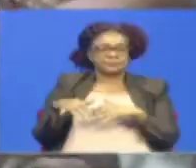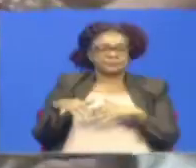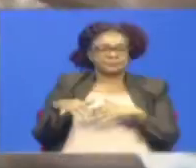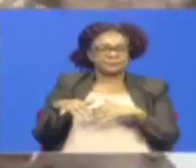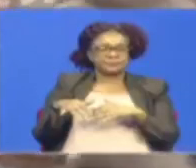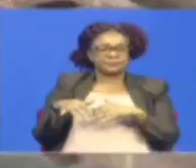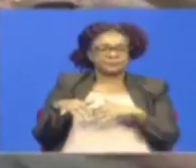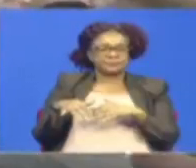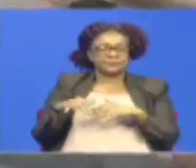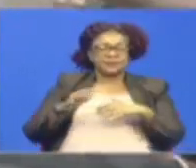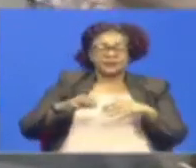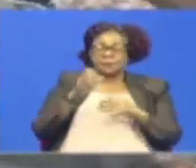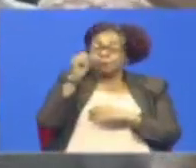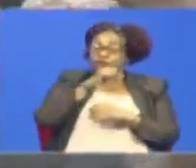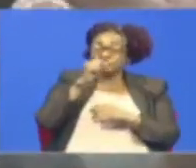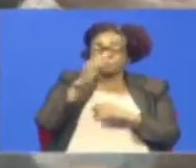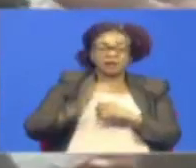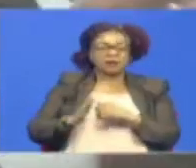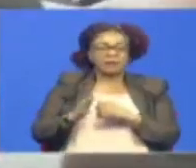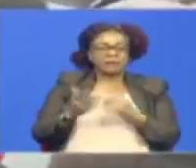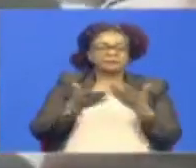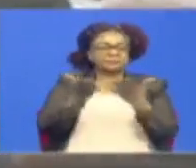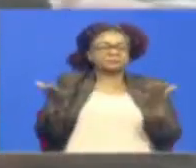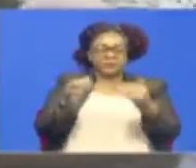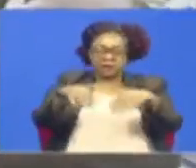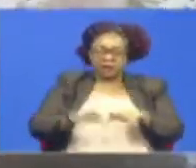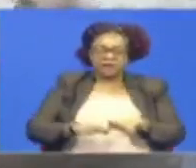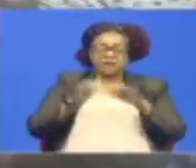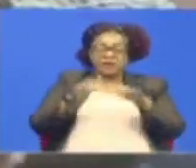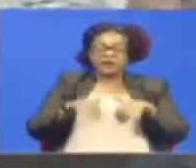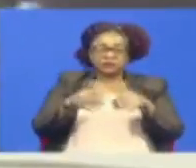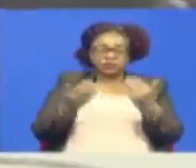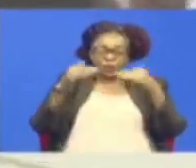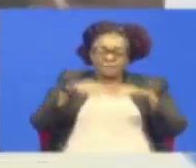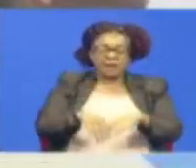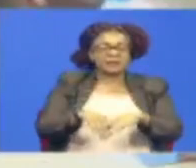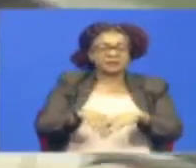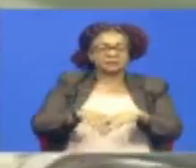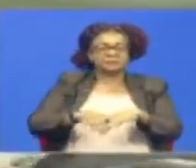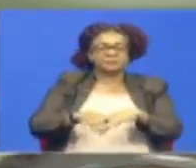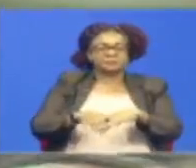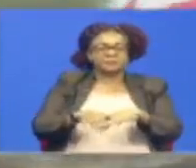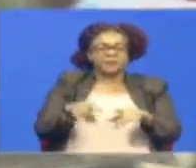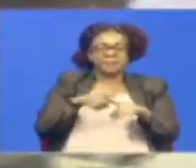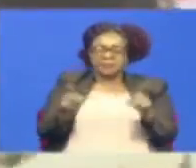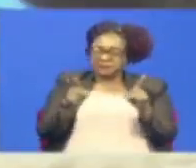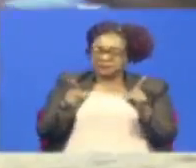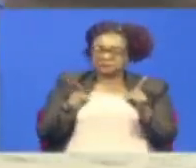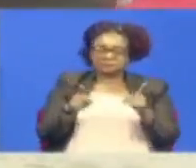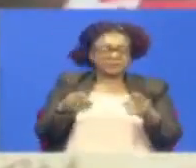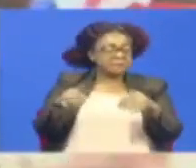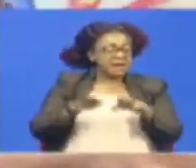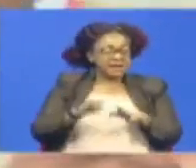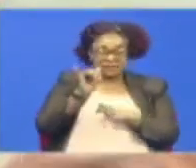The Ohangla musician's fans sealed off a grave dug at the home to bury him, saying it was unthinkable to bury him in such a